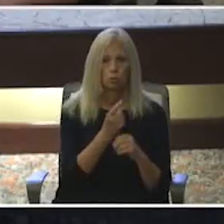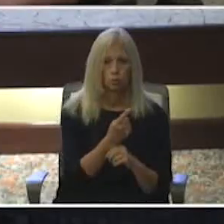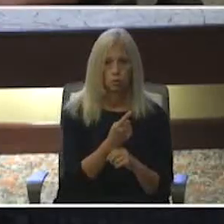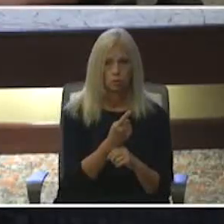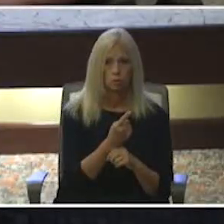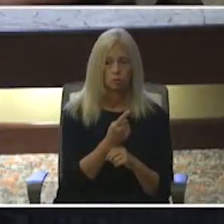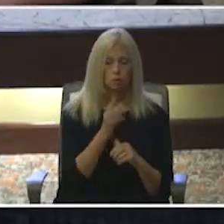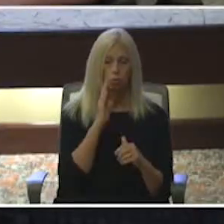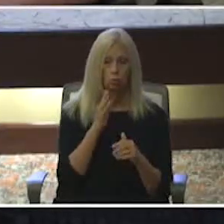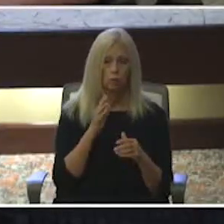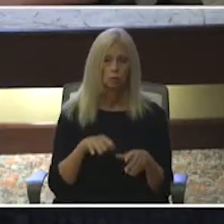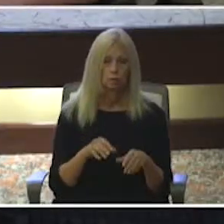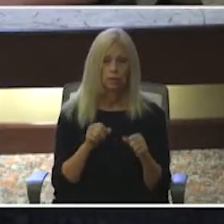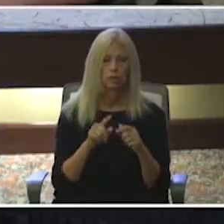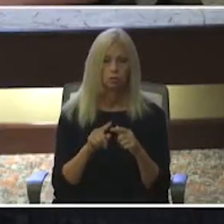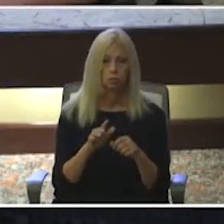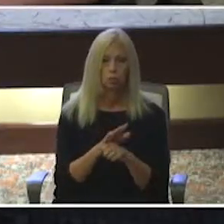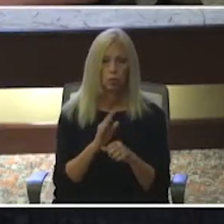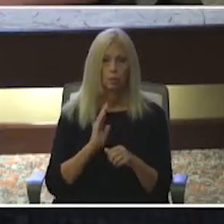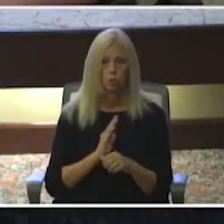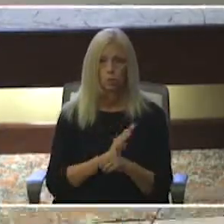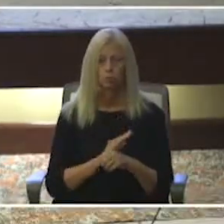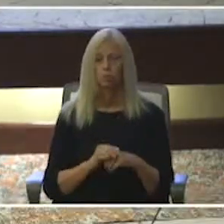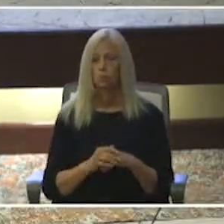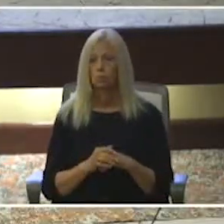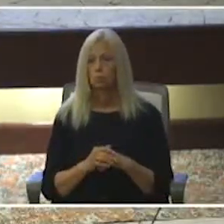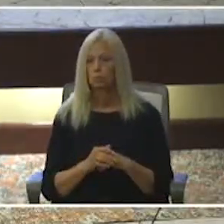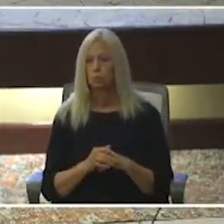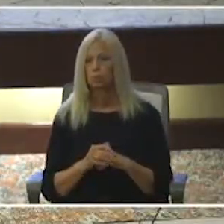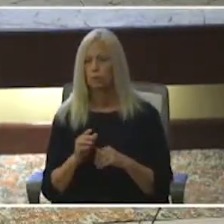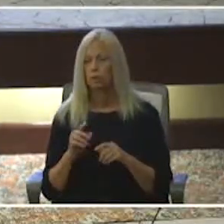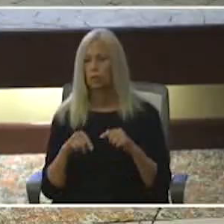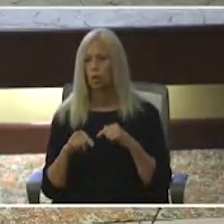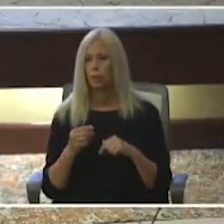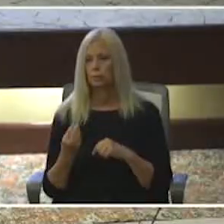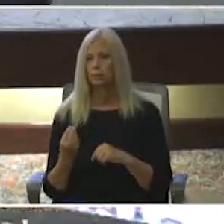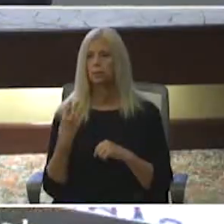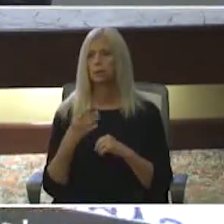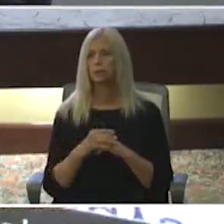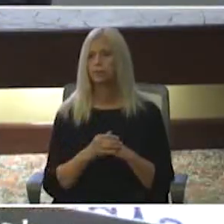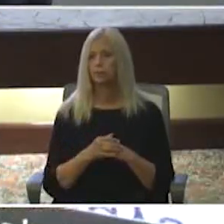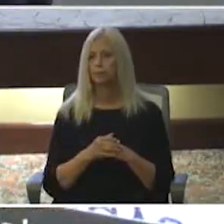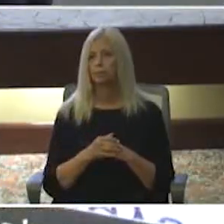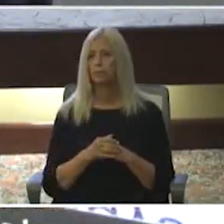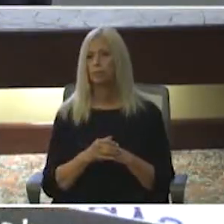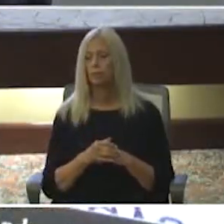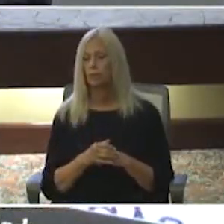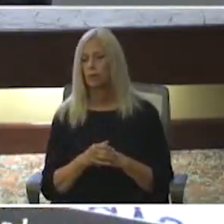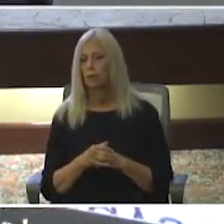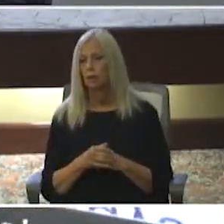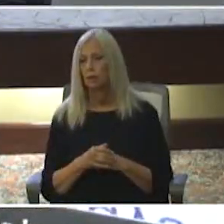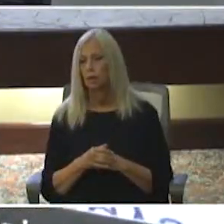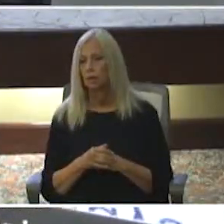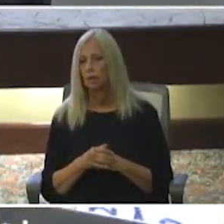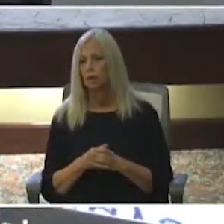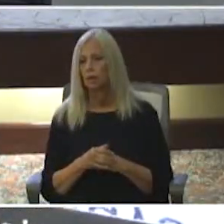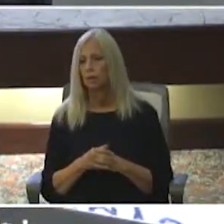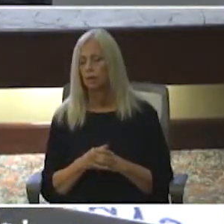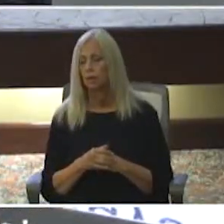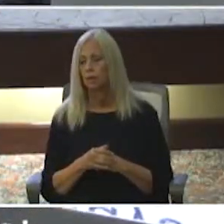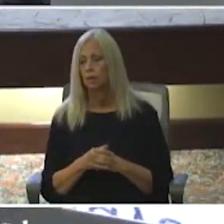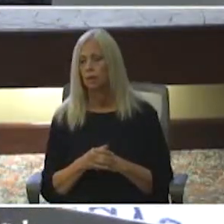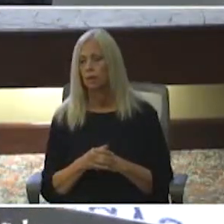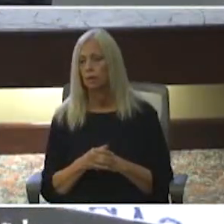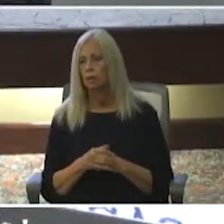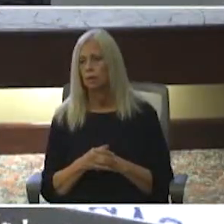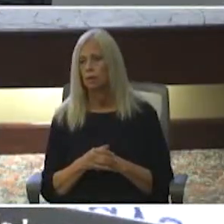formal ordinance read. Maybe, can you take it back to the slide? Because I'm reading this cold here today. I think we sent out this was sent out earlier today and I hadn't